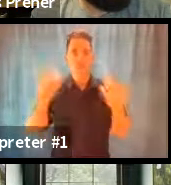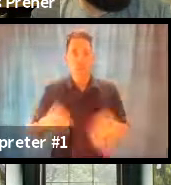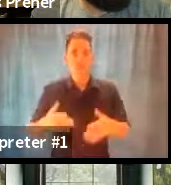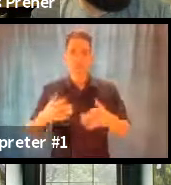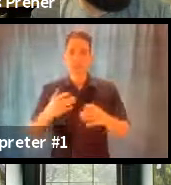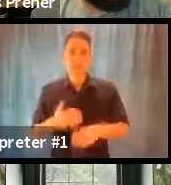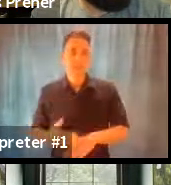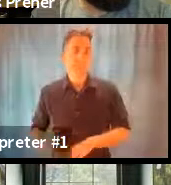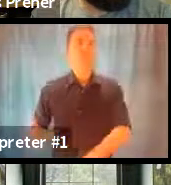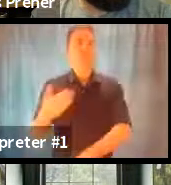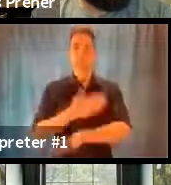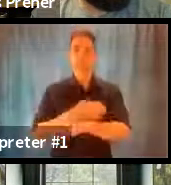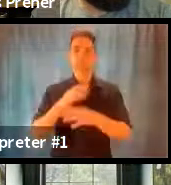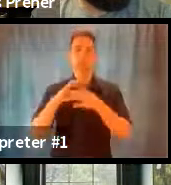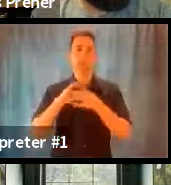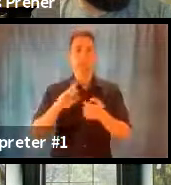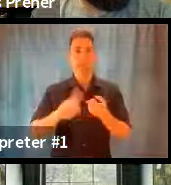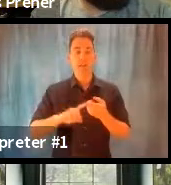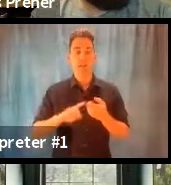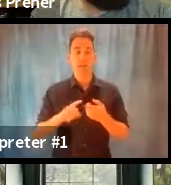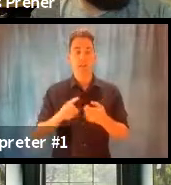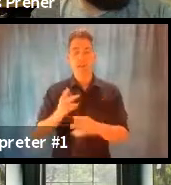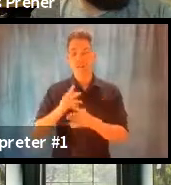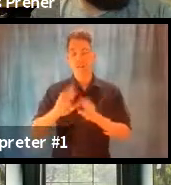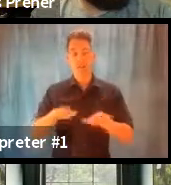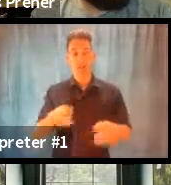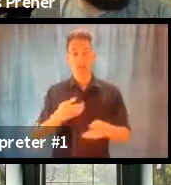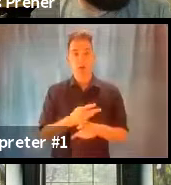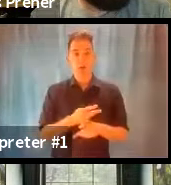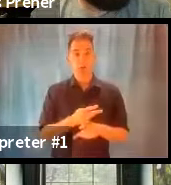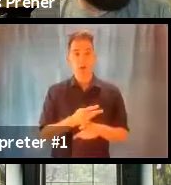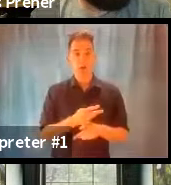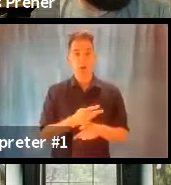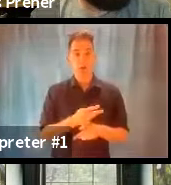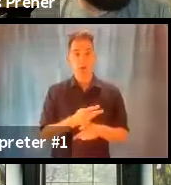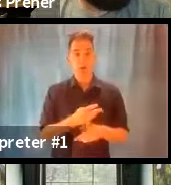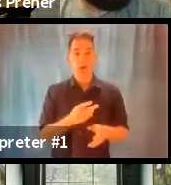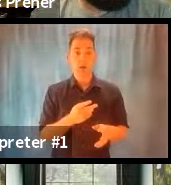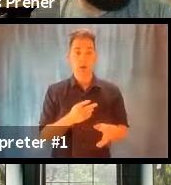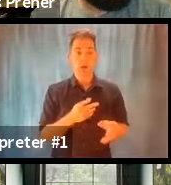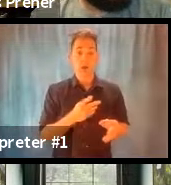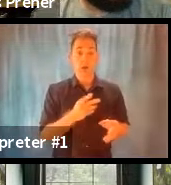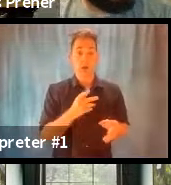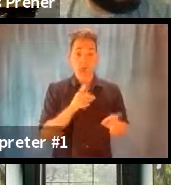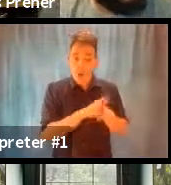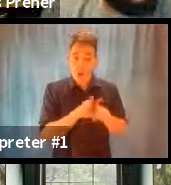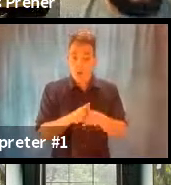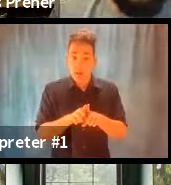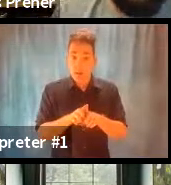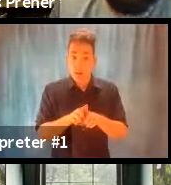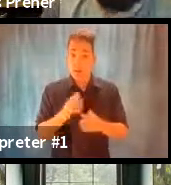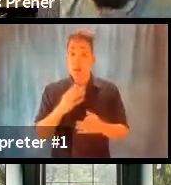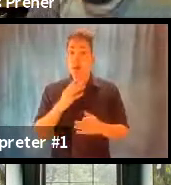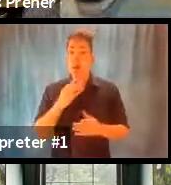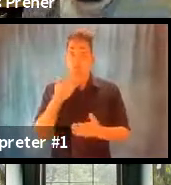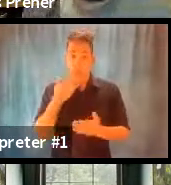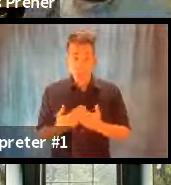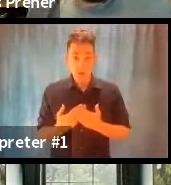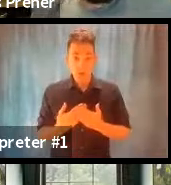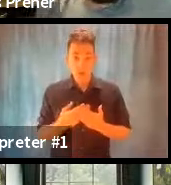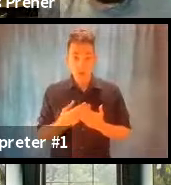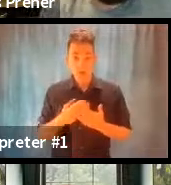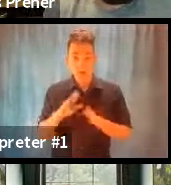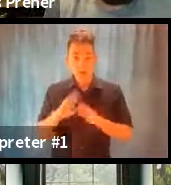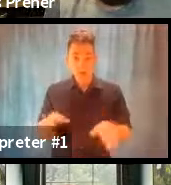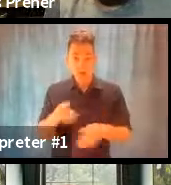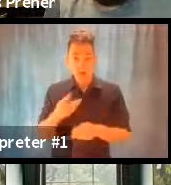be able to bring good quality childcare providers into the establishments. And